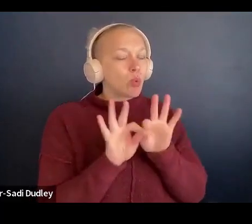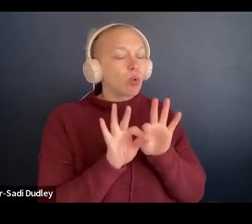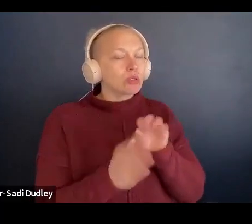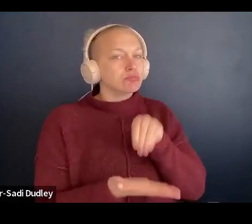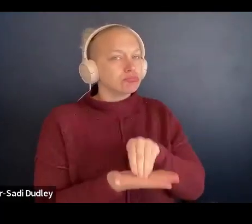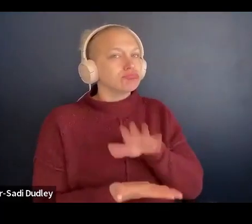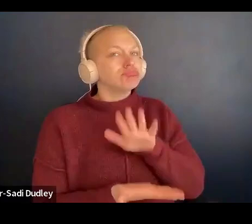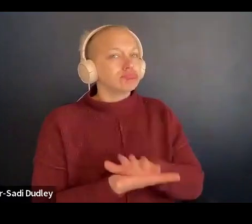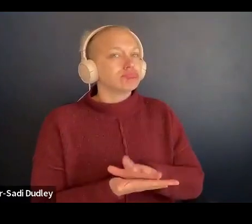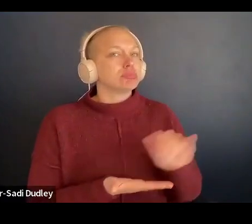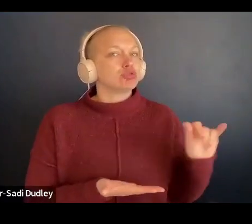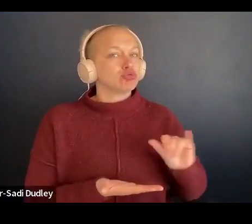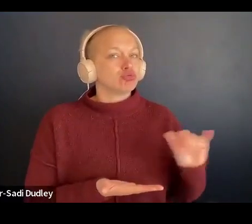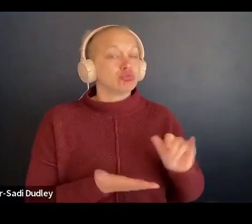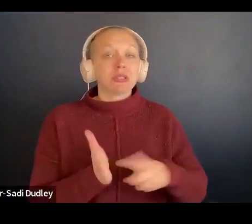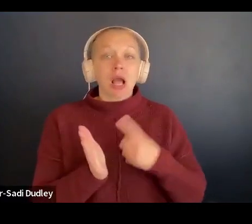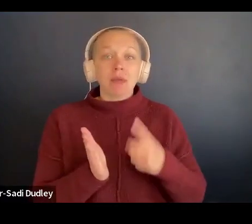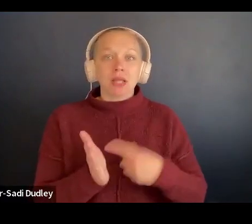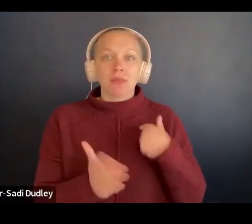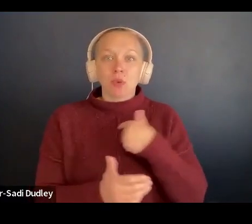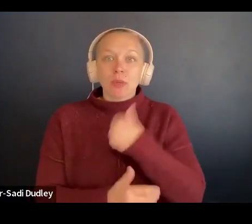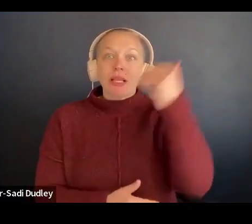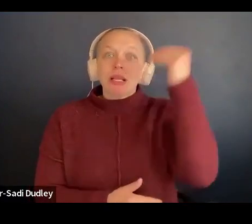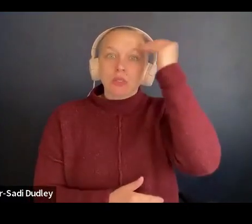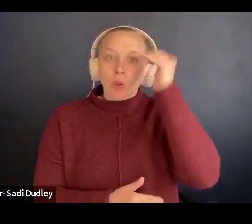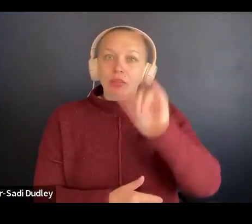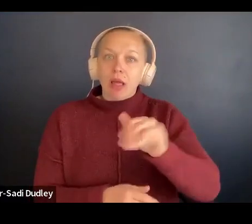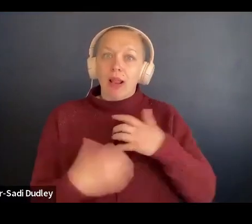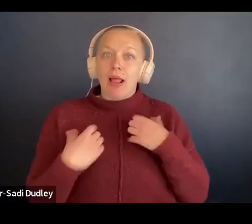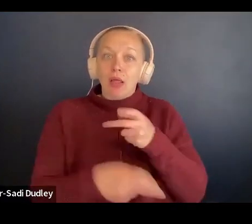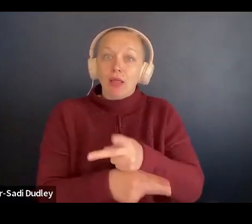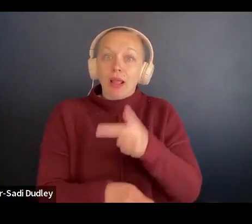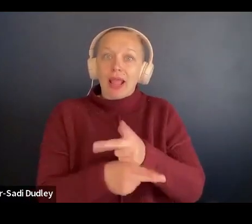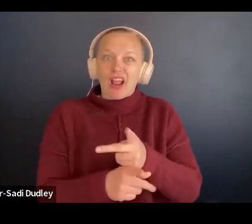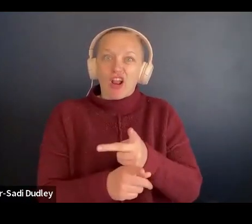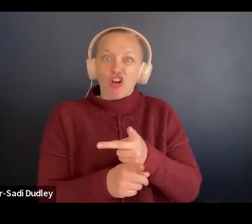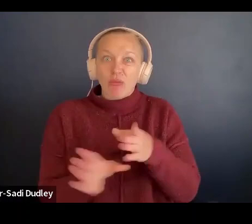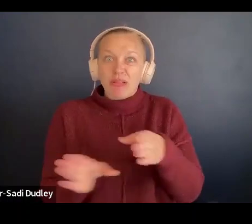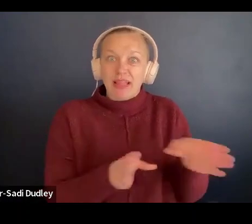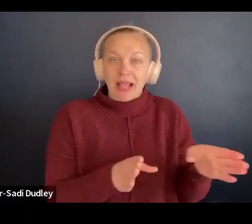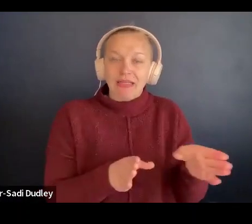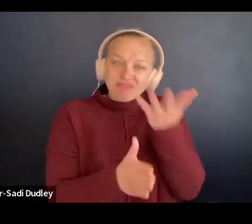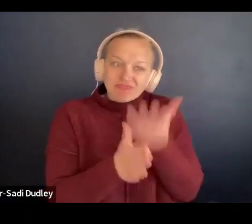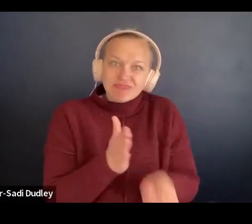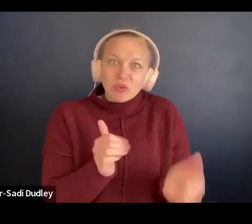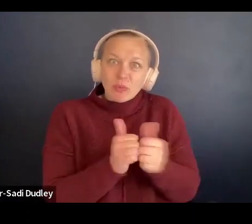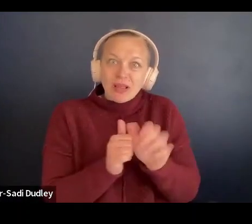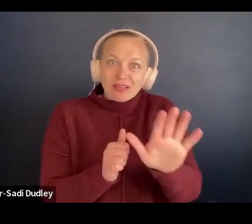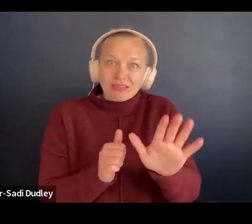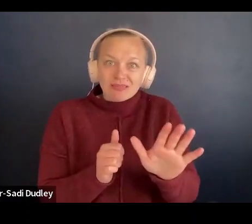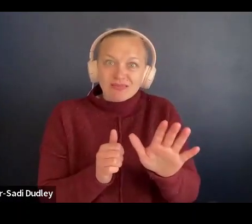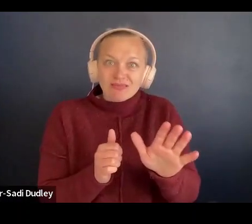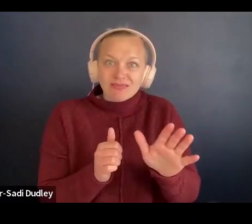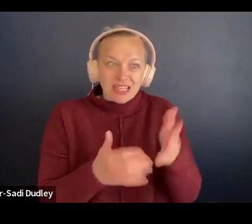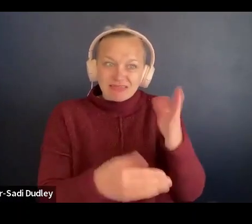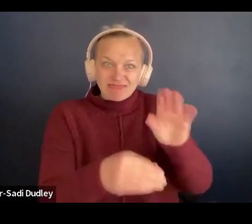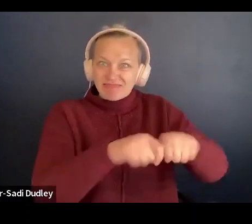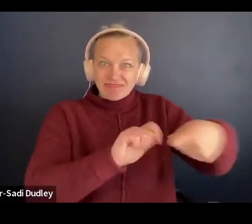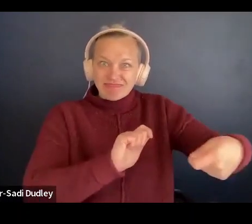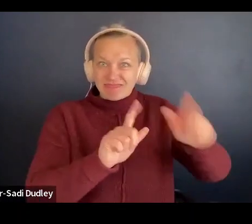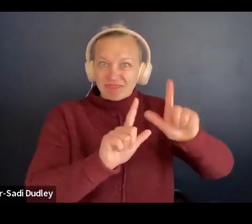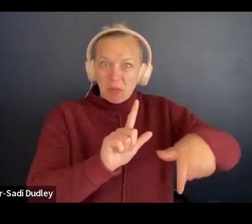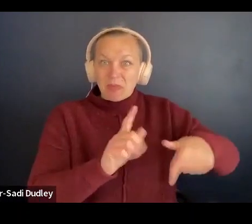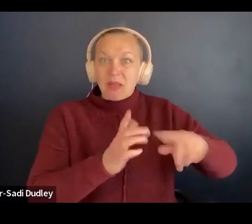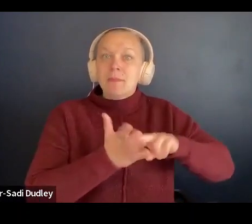a healthcare directive ends on death. However, if you put funeral plans in a healthcare directive, that absolutely still